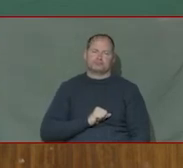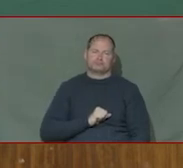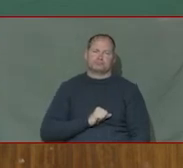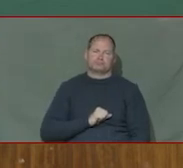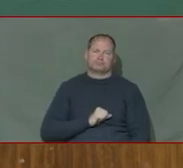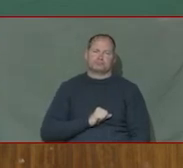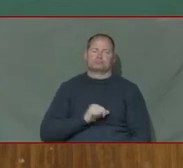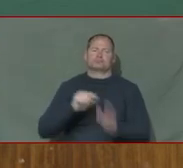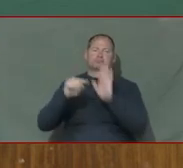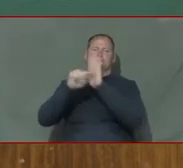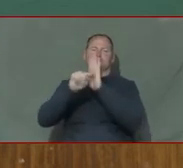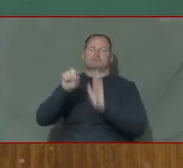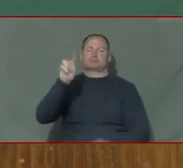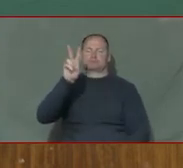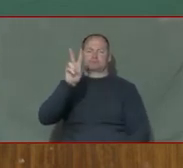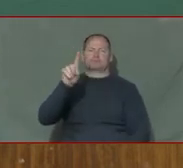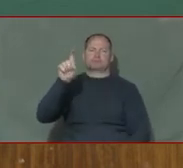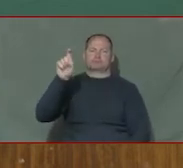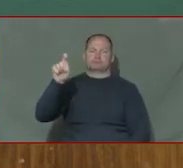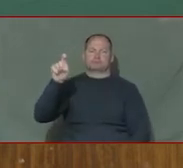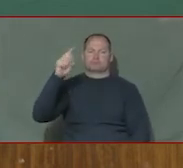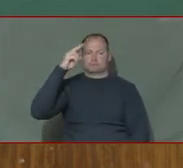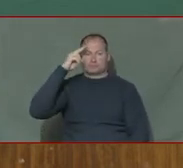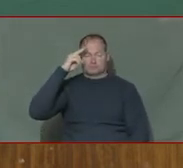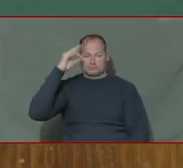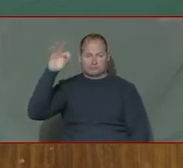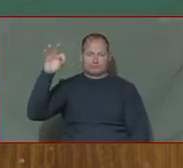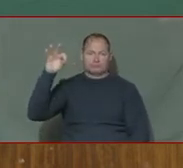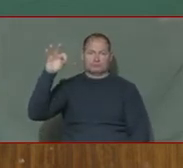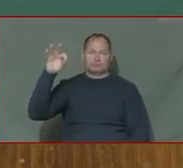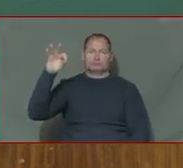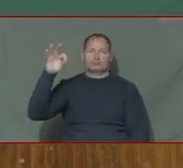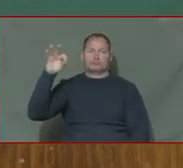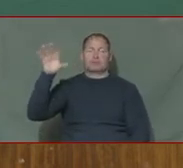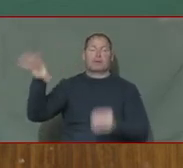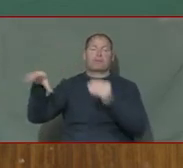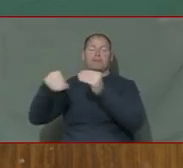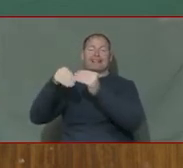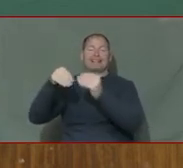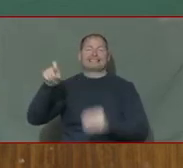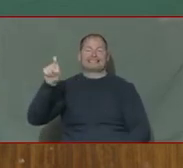minus 2x cubed plus x squared.